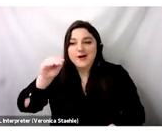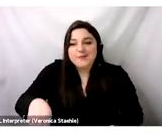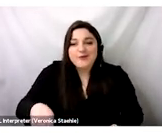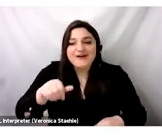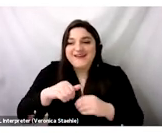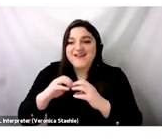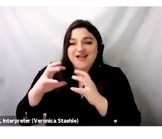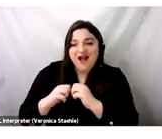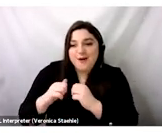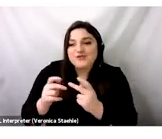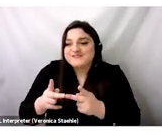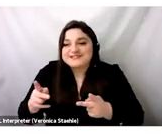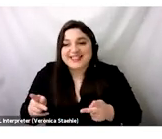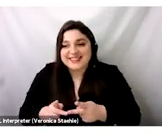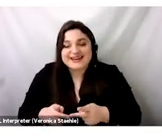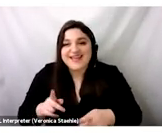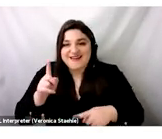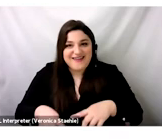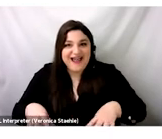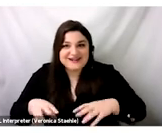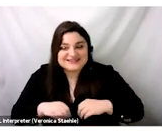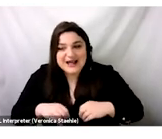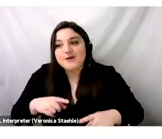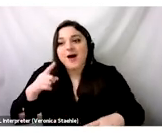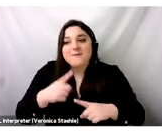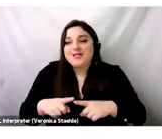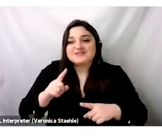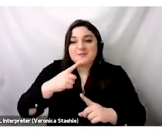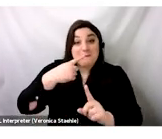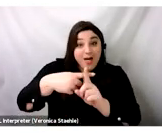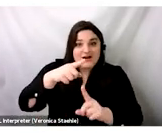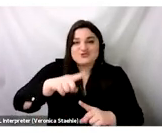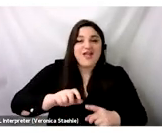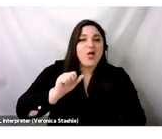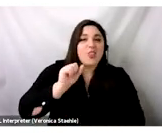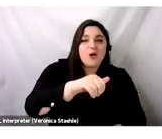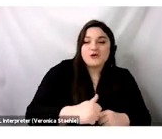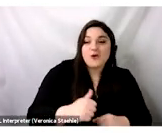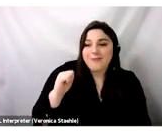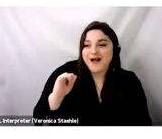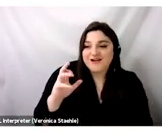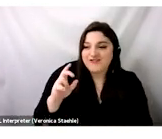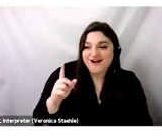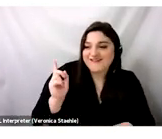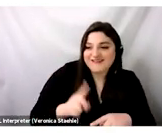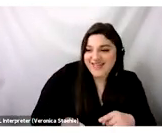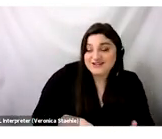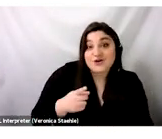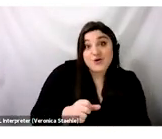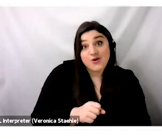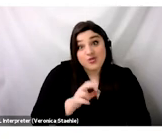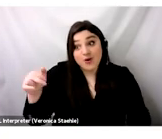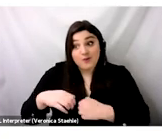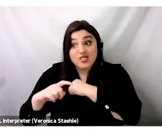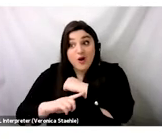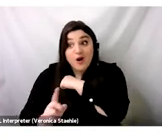in the composting facility that might accept your compost, but they also can't be backyard composted. So you have to throw them in the garbage. And what happens when you throw them in the garbage?